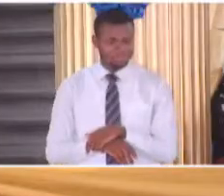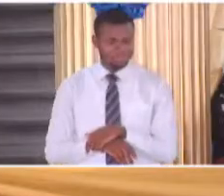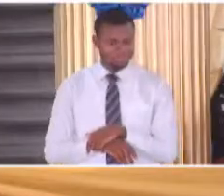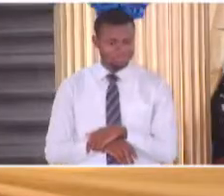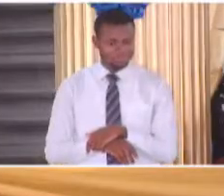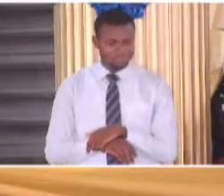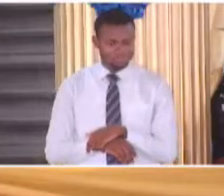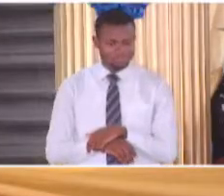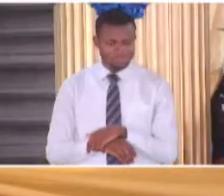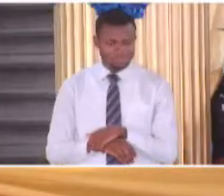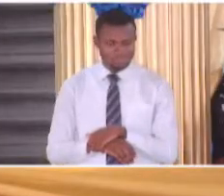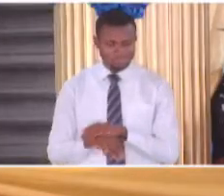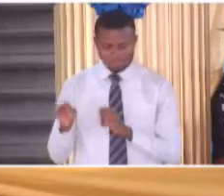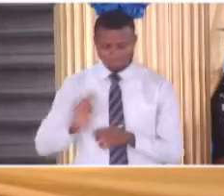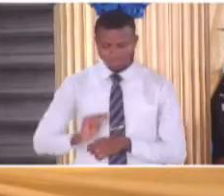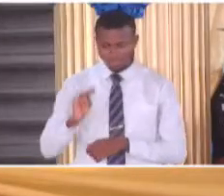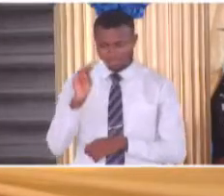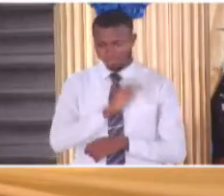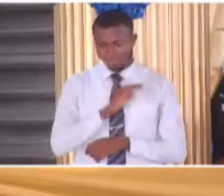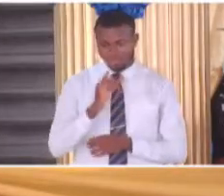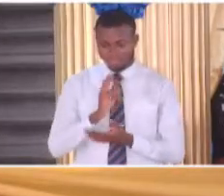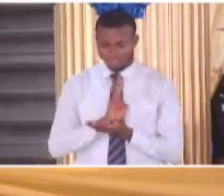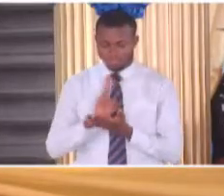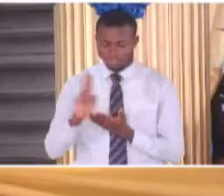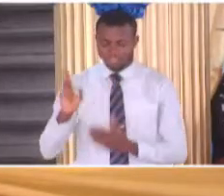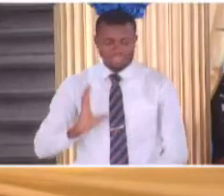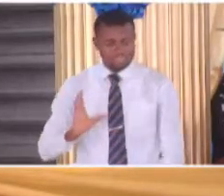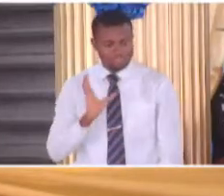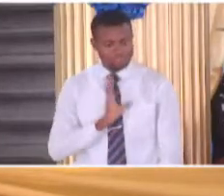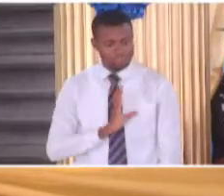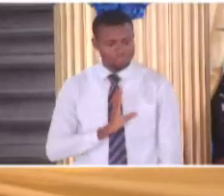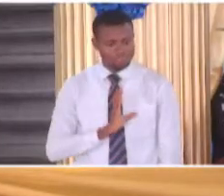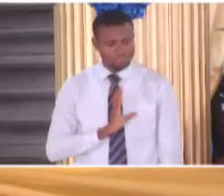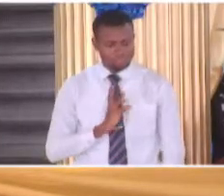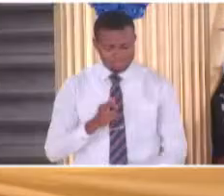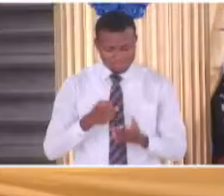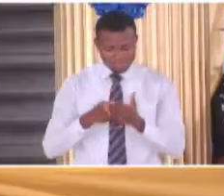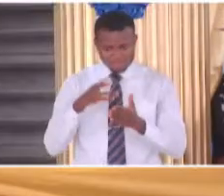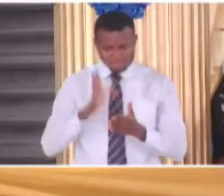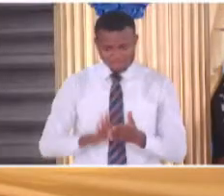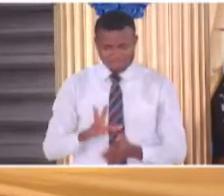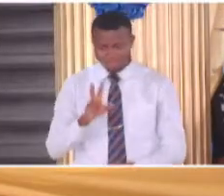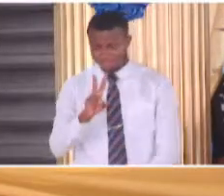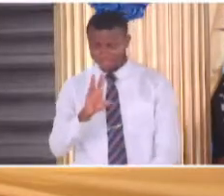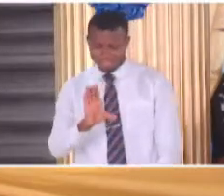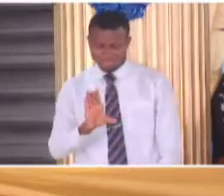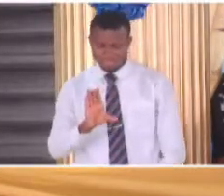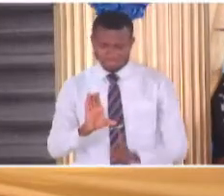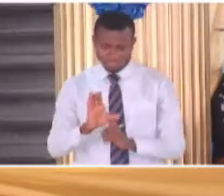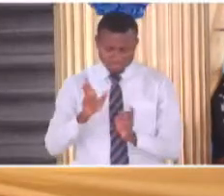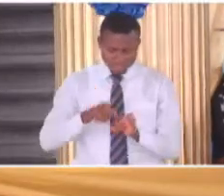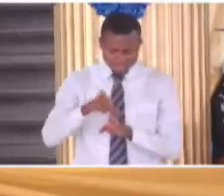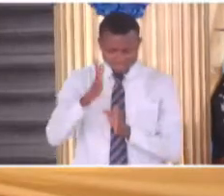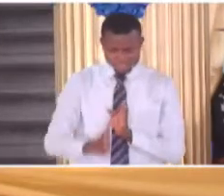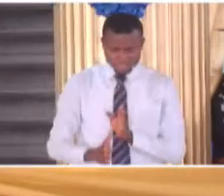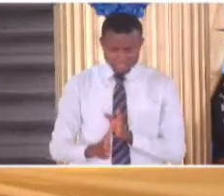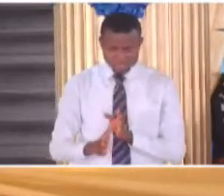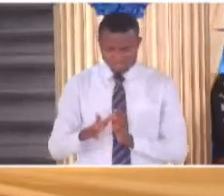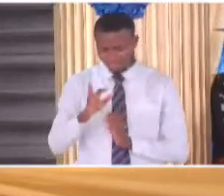distinguished members of University Council, representative of the Vice-Chancellor, Professor Felix